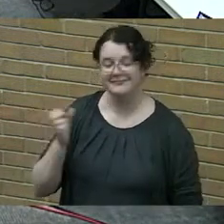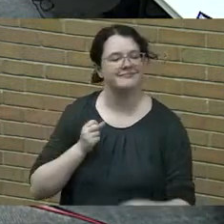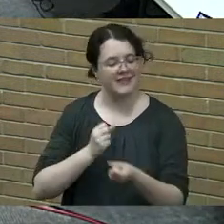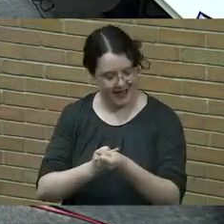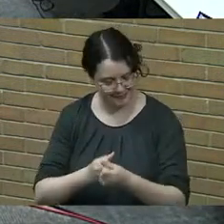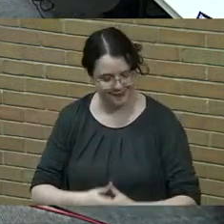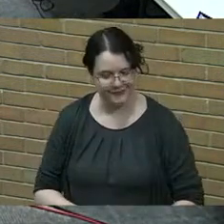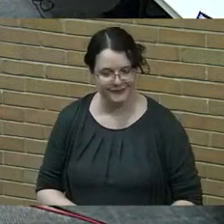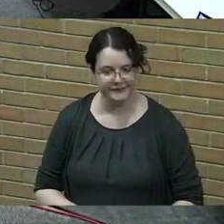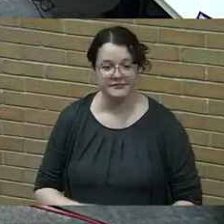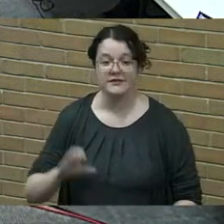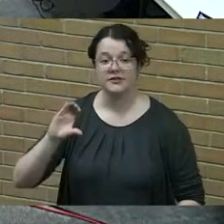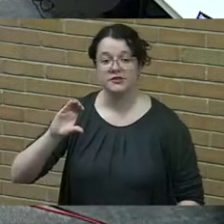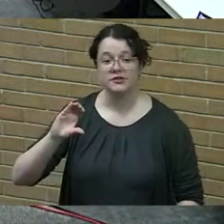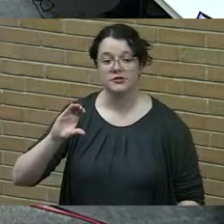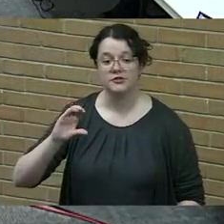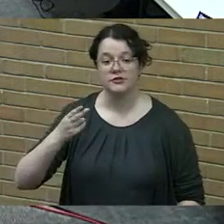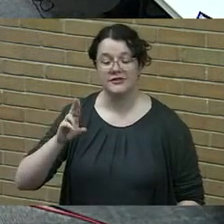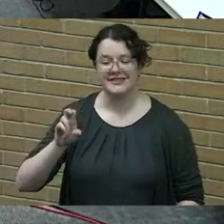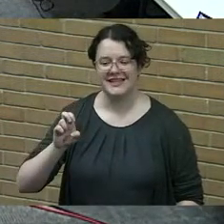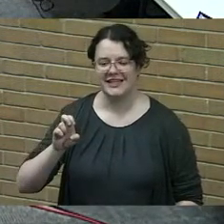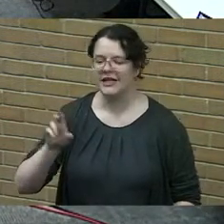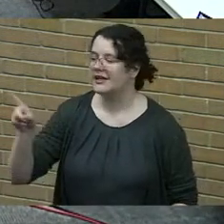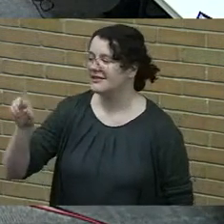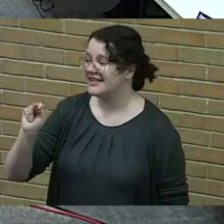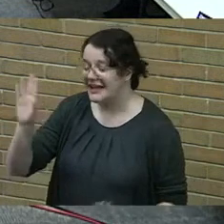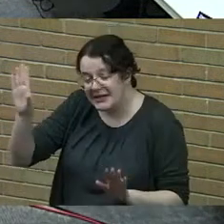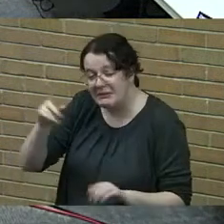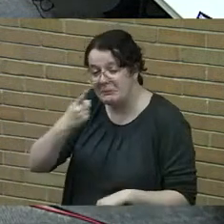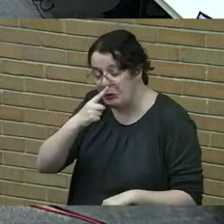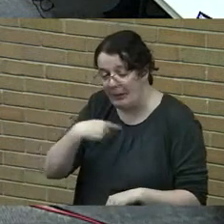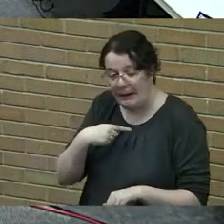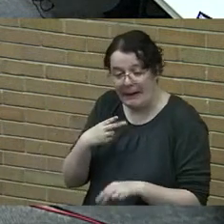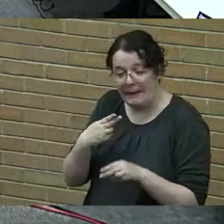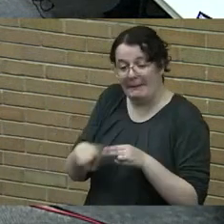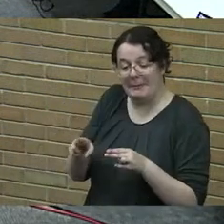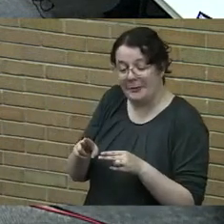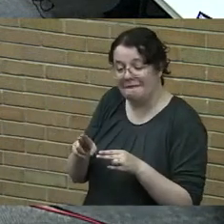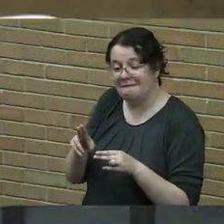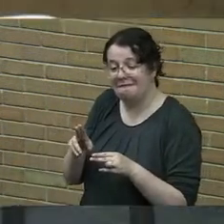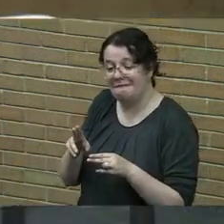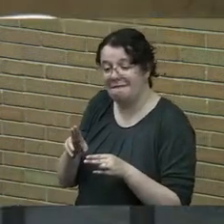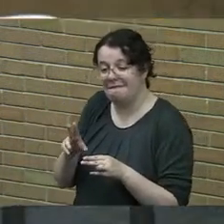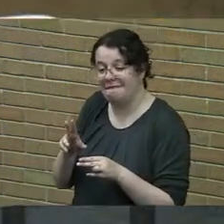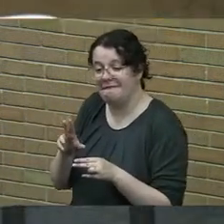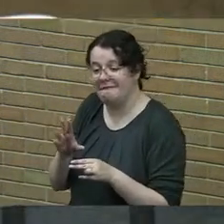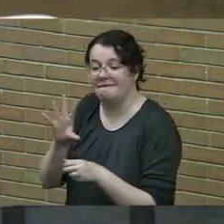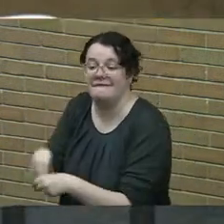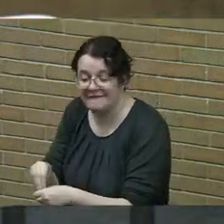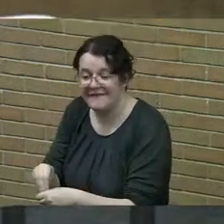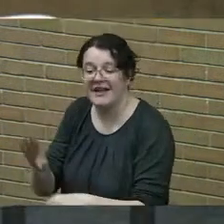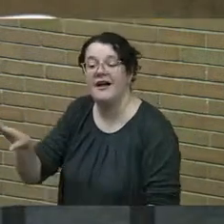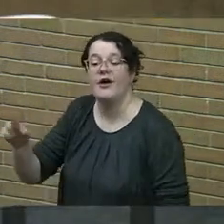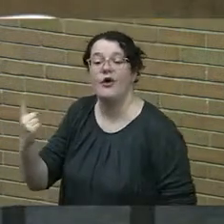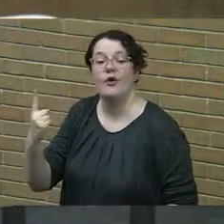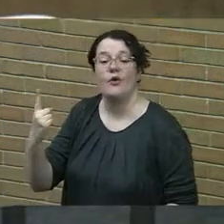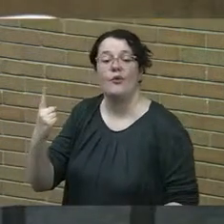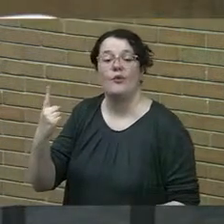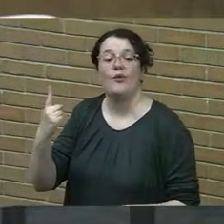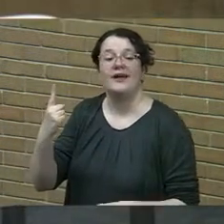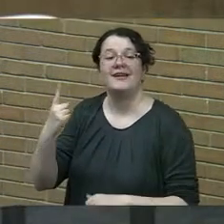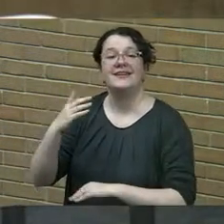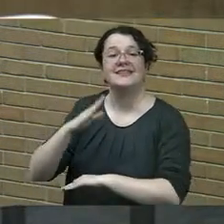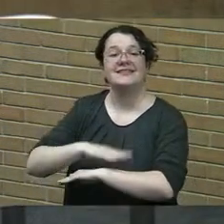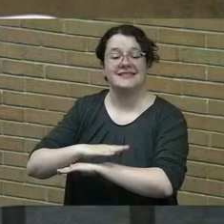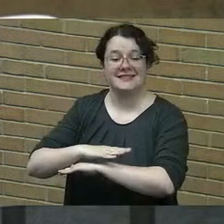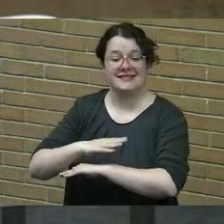Aye. Christine? Supervisor, sorry, if I could just jump in for half a second. One of those standing desks was just claimed by